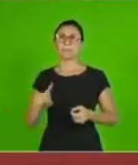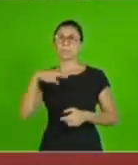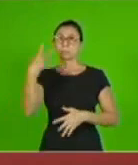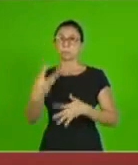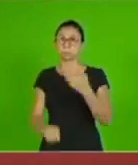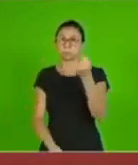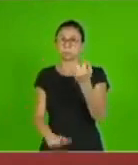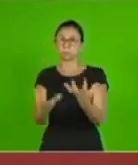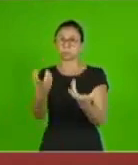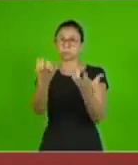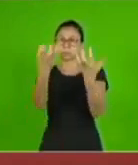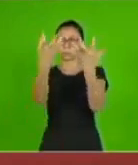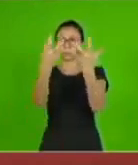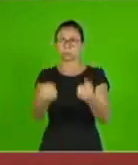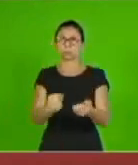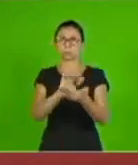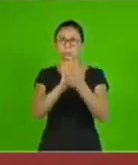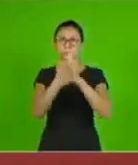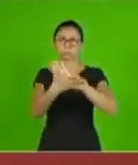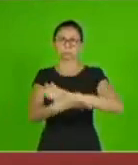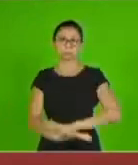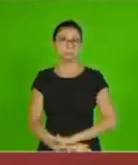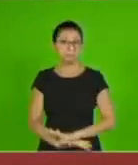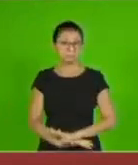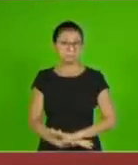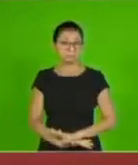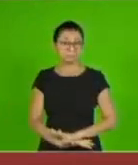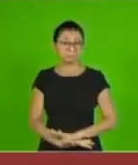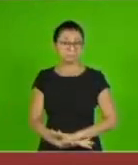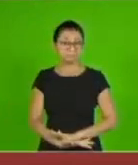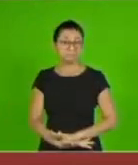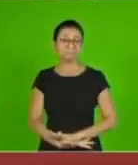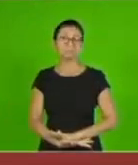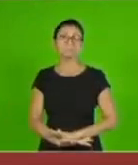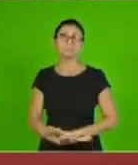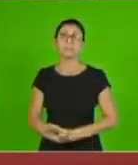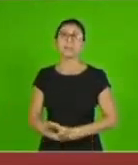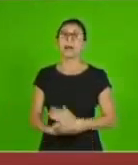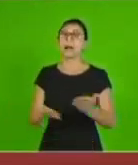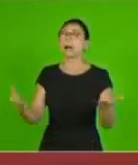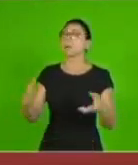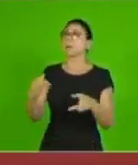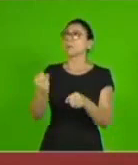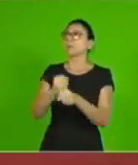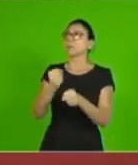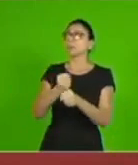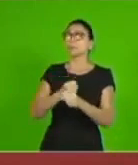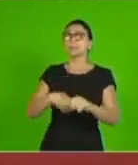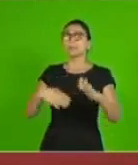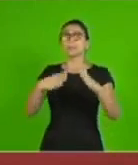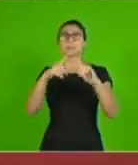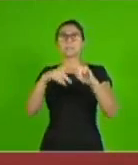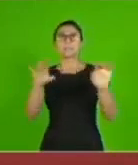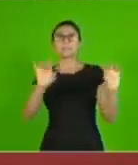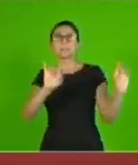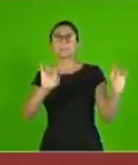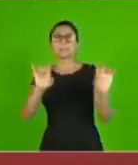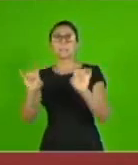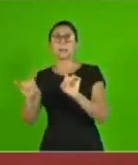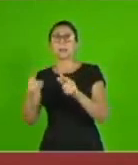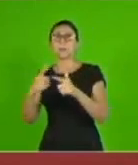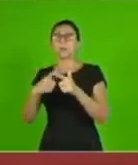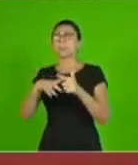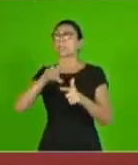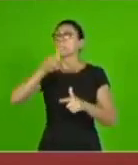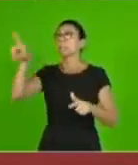These were examples of their mentality of, I'm going to do this because Jesus needs